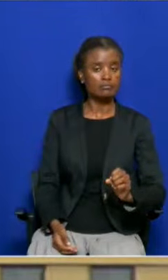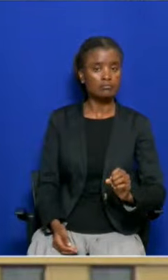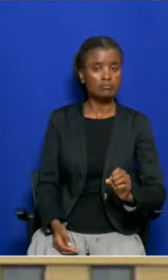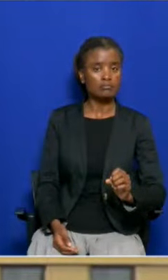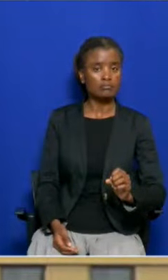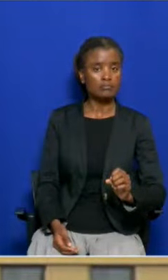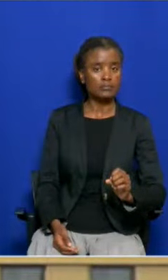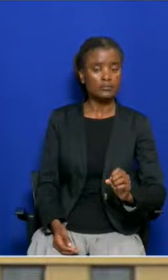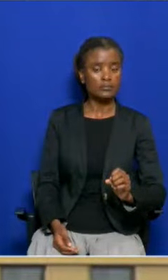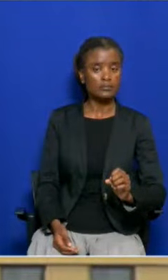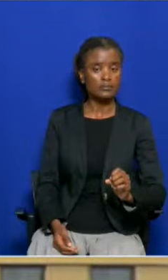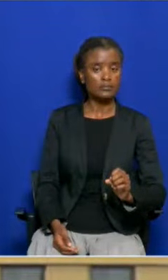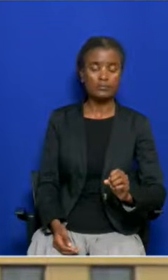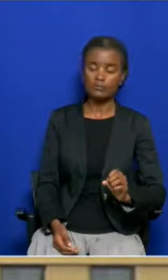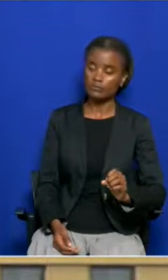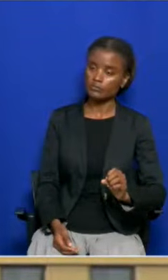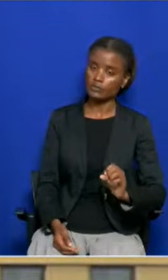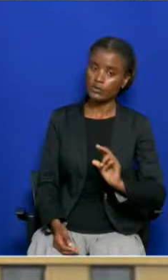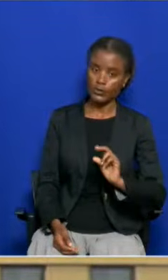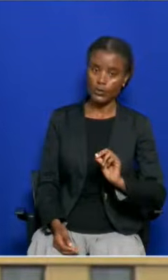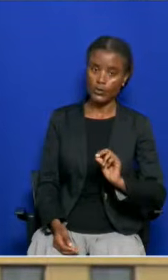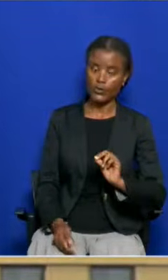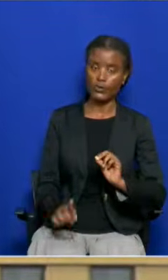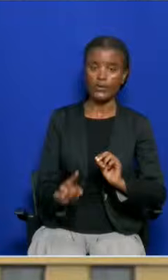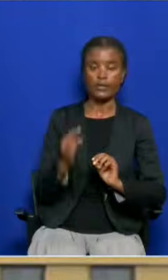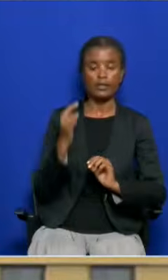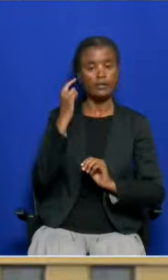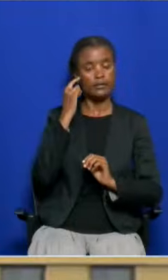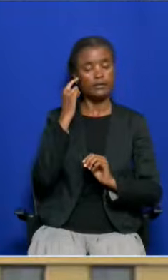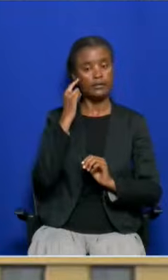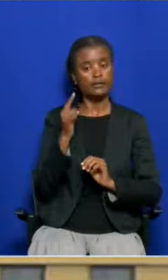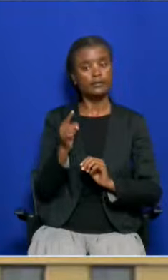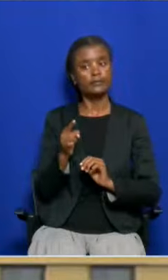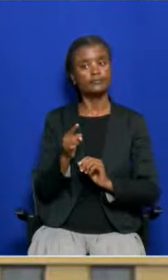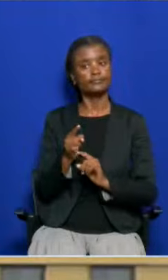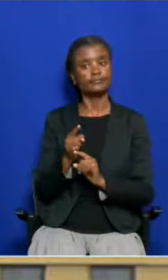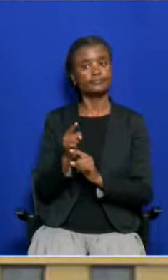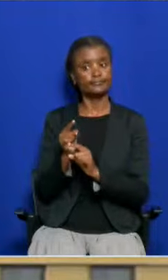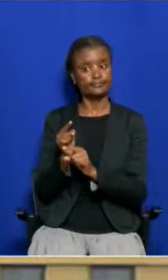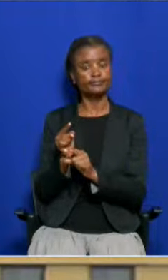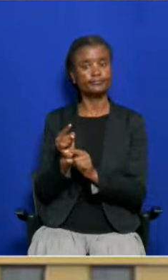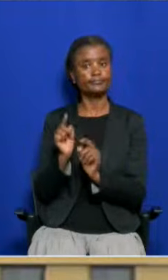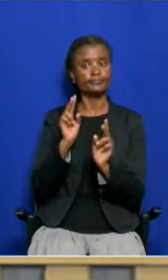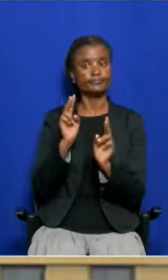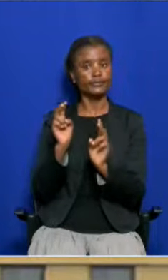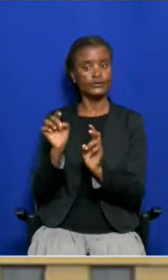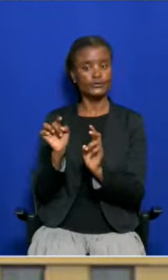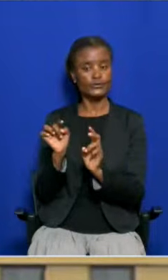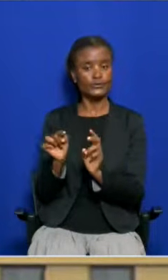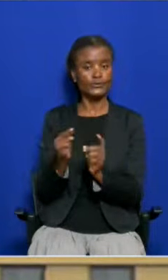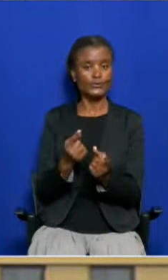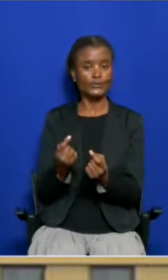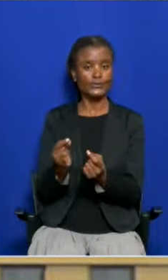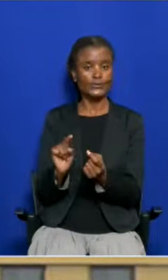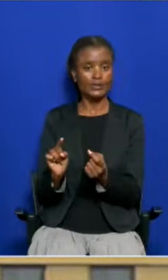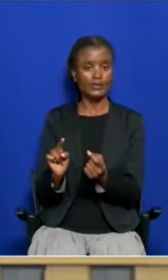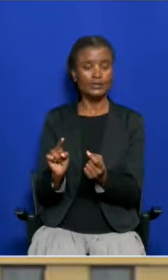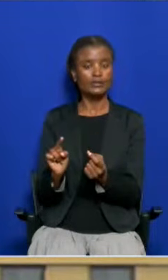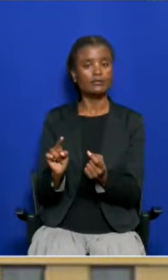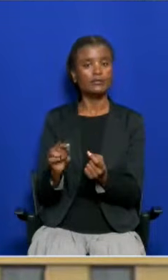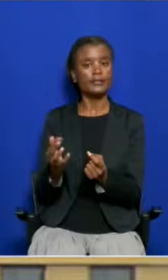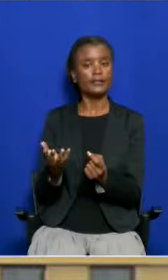No, I think it was going to be a matter of being taken or to be taken